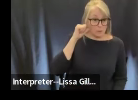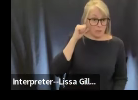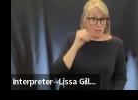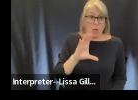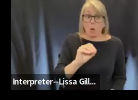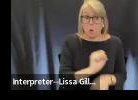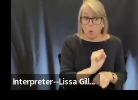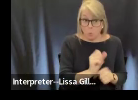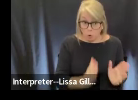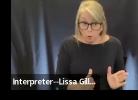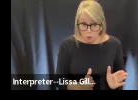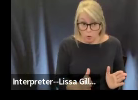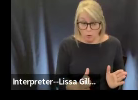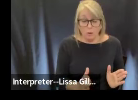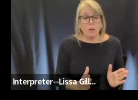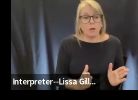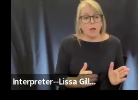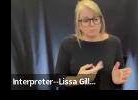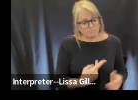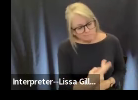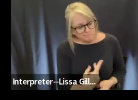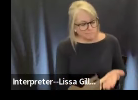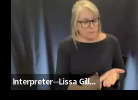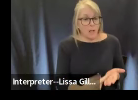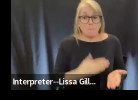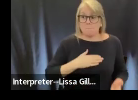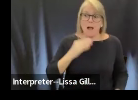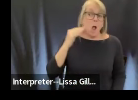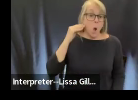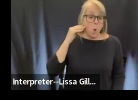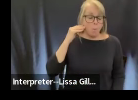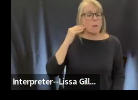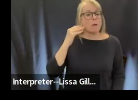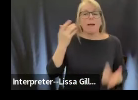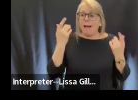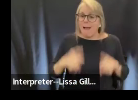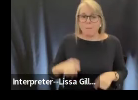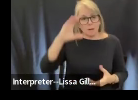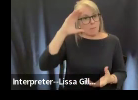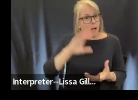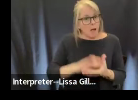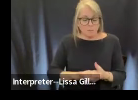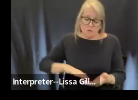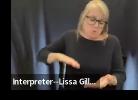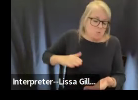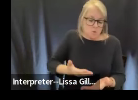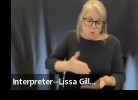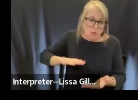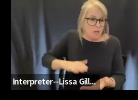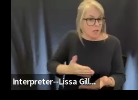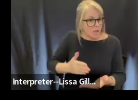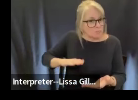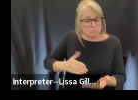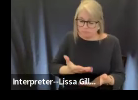situation in my home over the weekend where my husband was cooking, standing in front of the stove, very much involved in